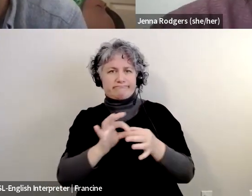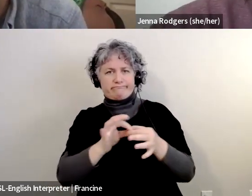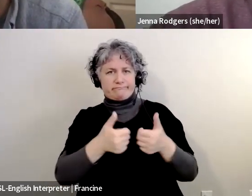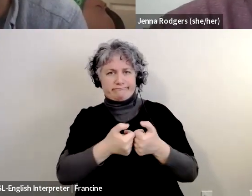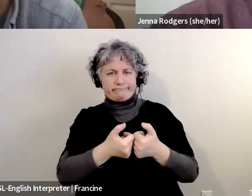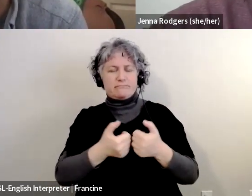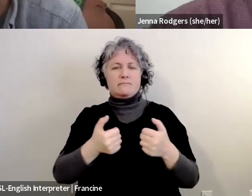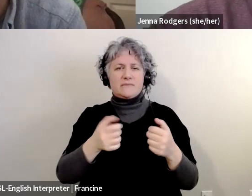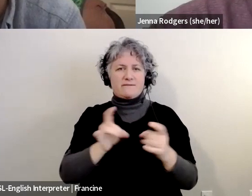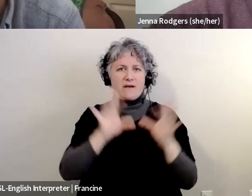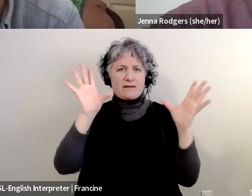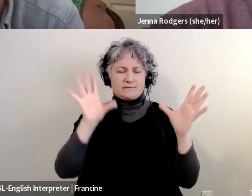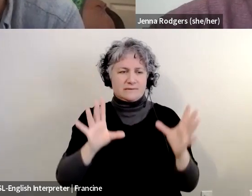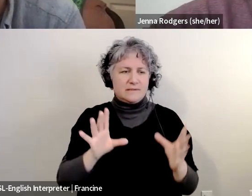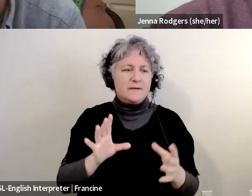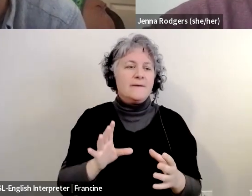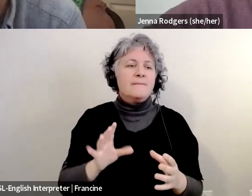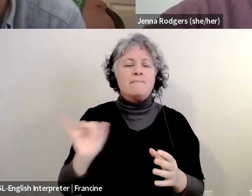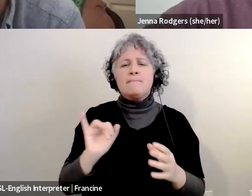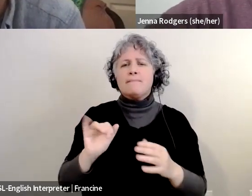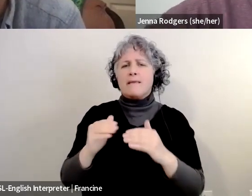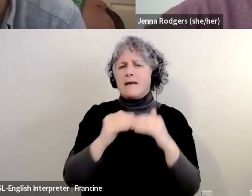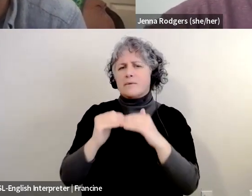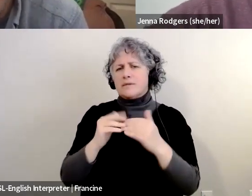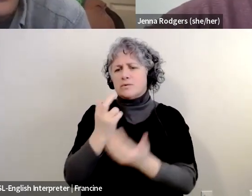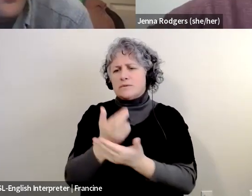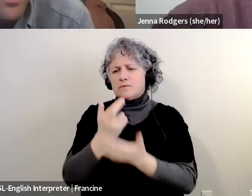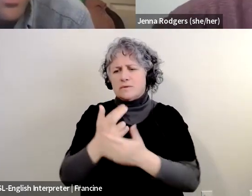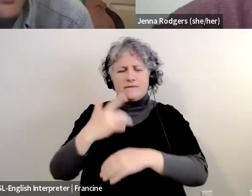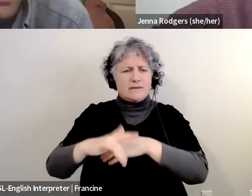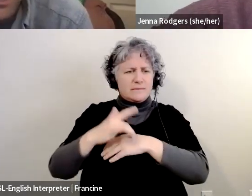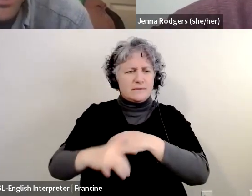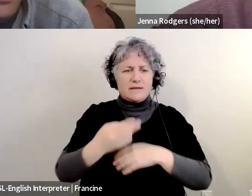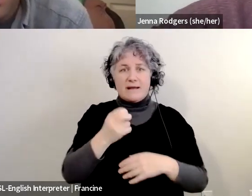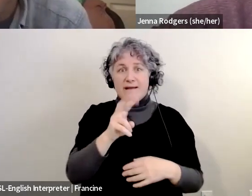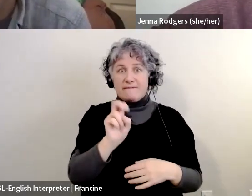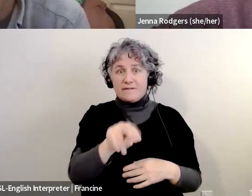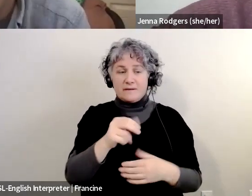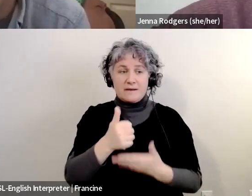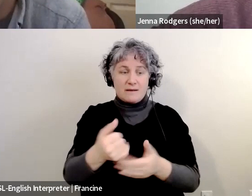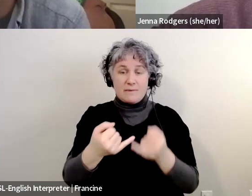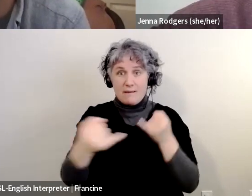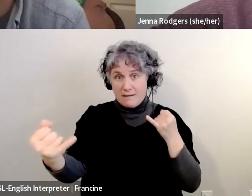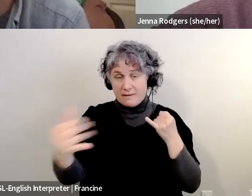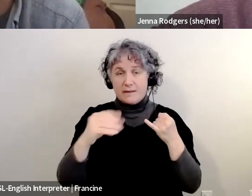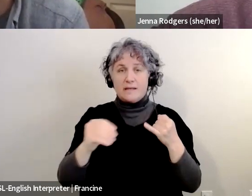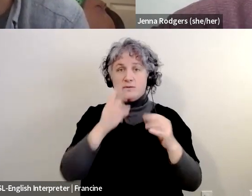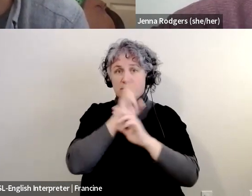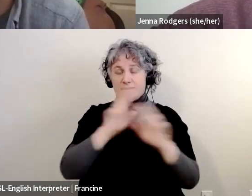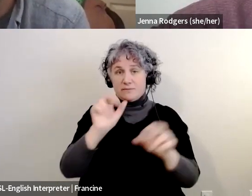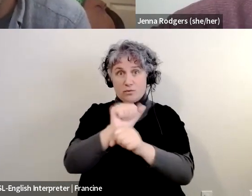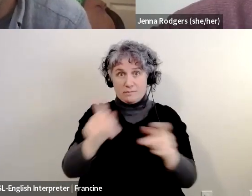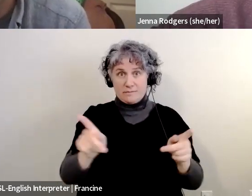the equity resources that are available, including the Haven Helpline and the Respectful Workplace Policy